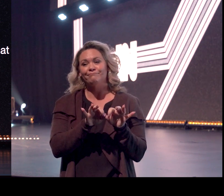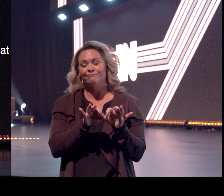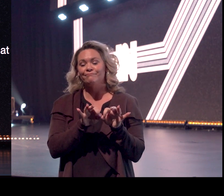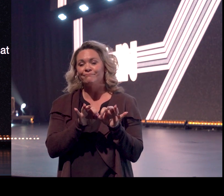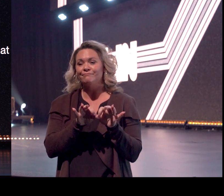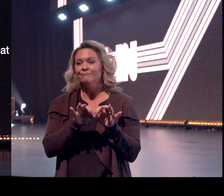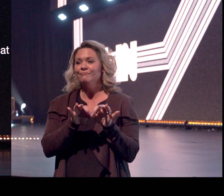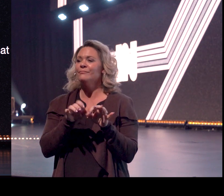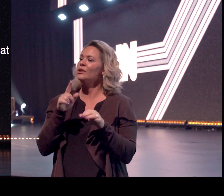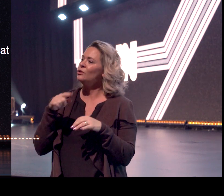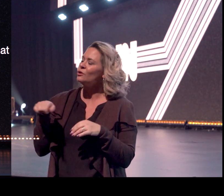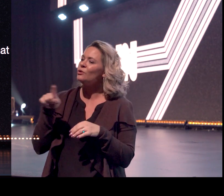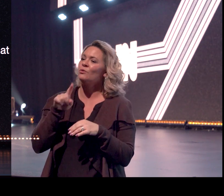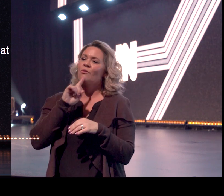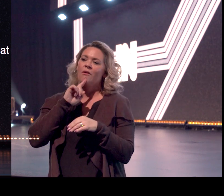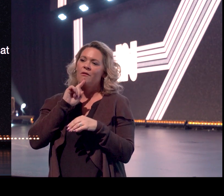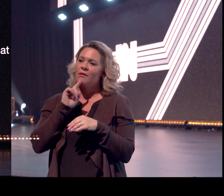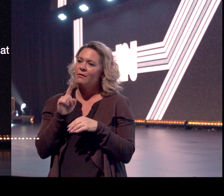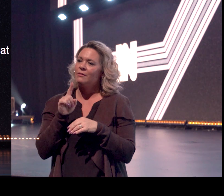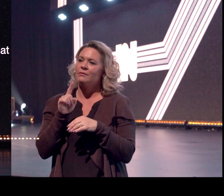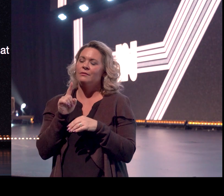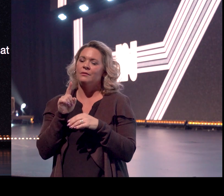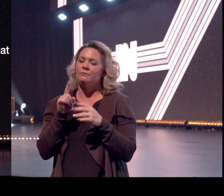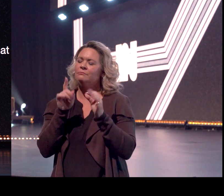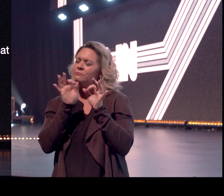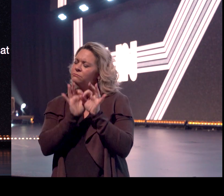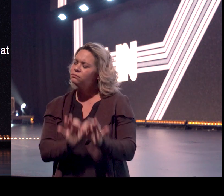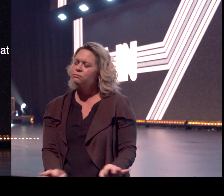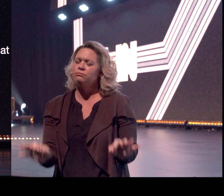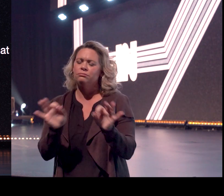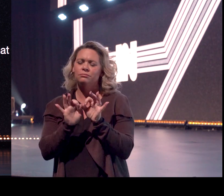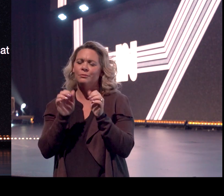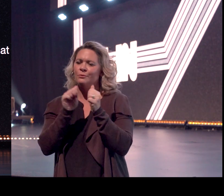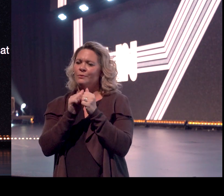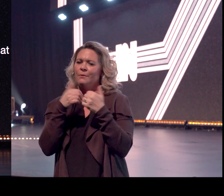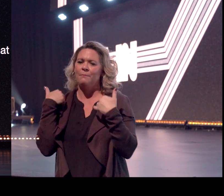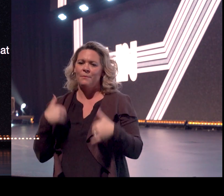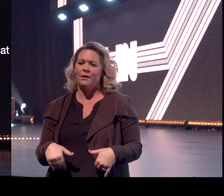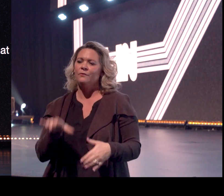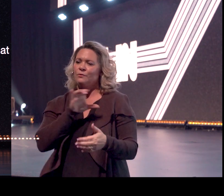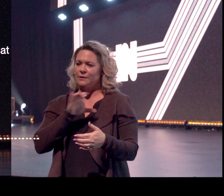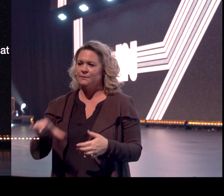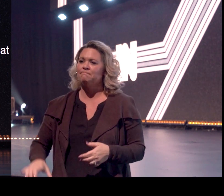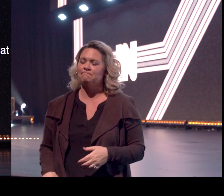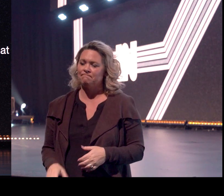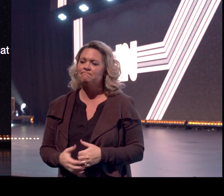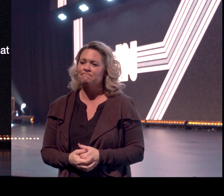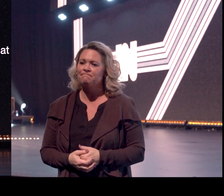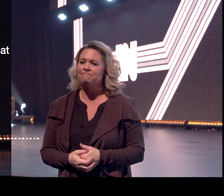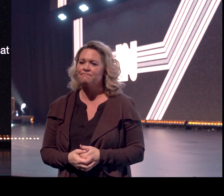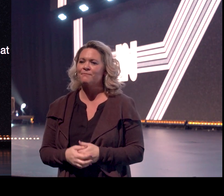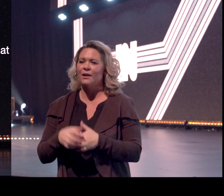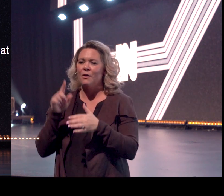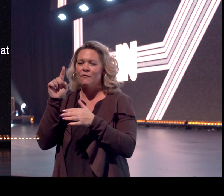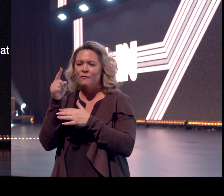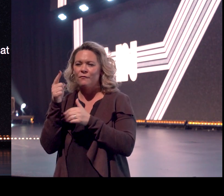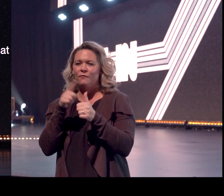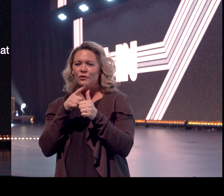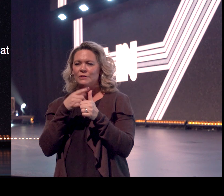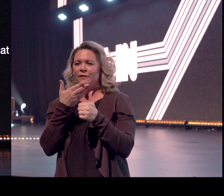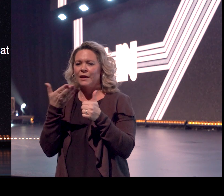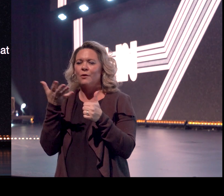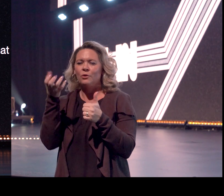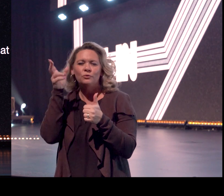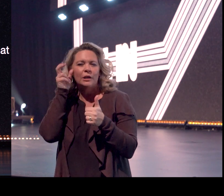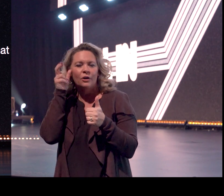our word. You are indispensable to the body of Christ. So first thing I